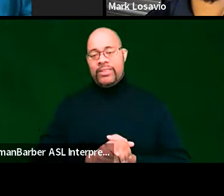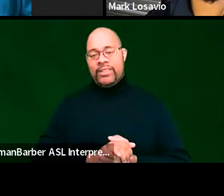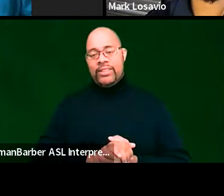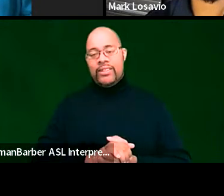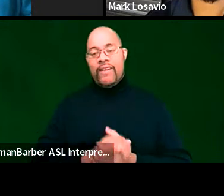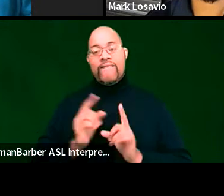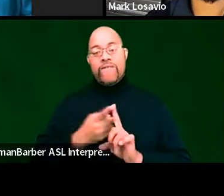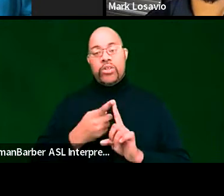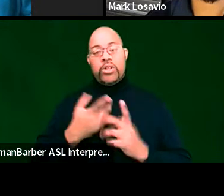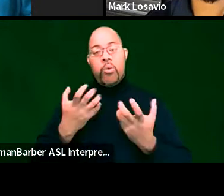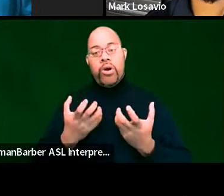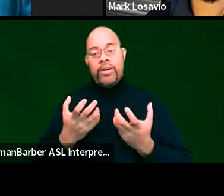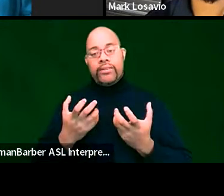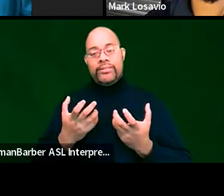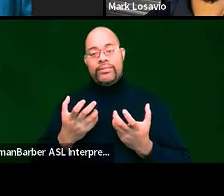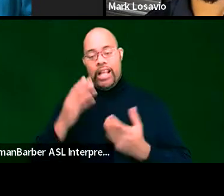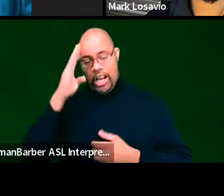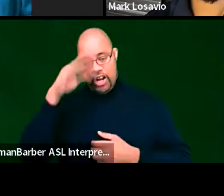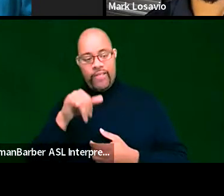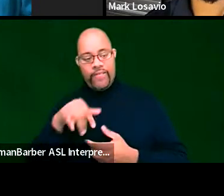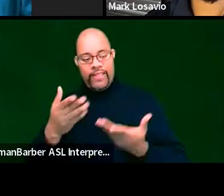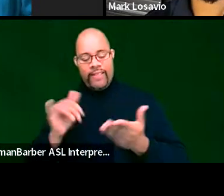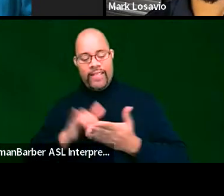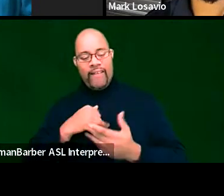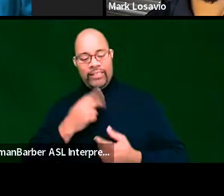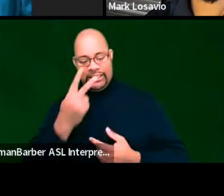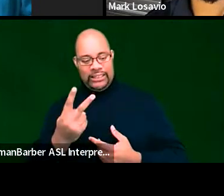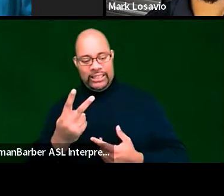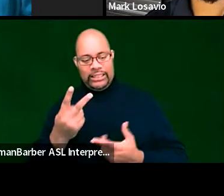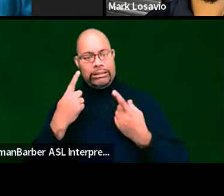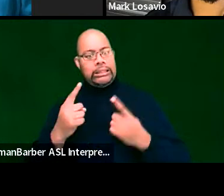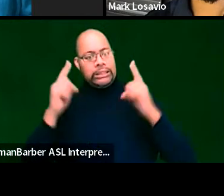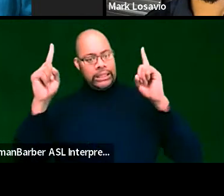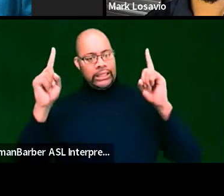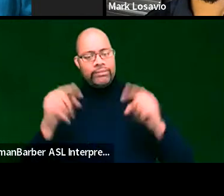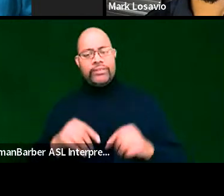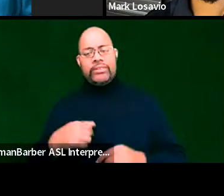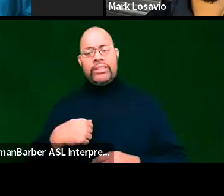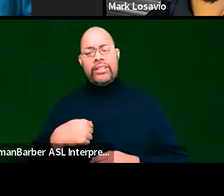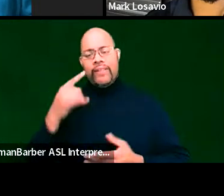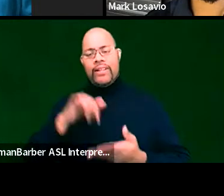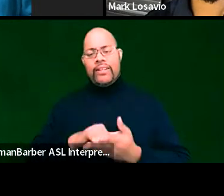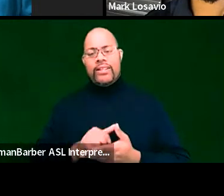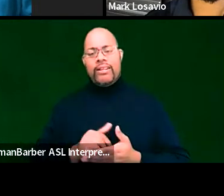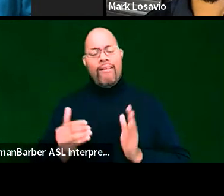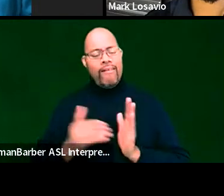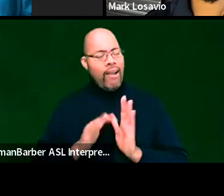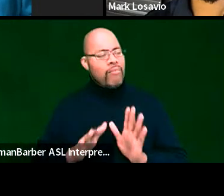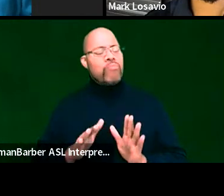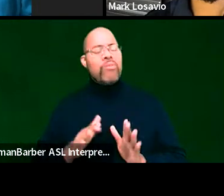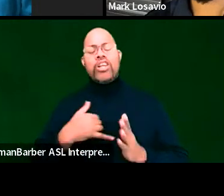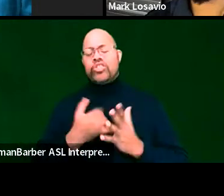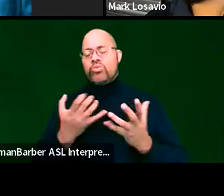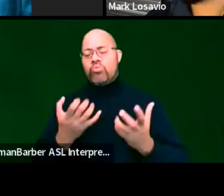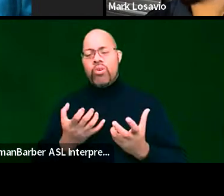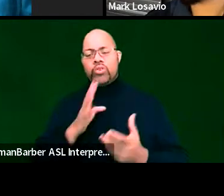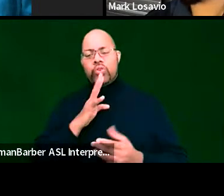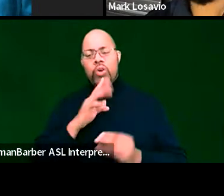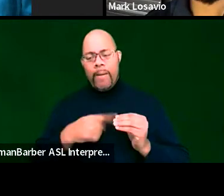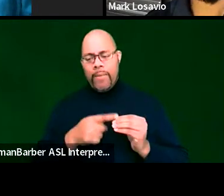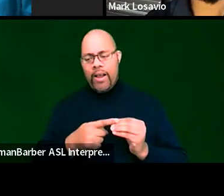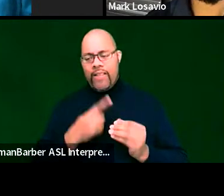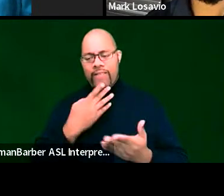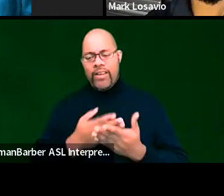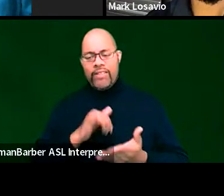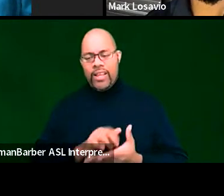think first I would like to, you know, acknowledge the things that I have seen successful, you know, I think in again, I just want to, you know, talk about the